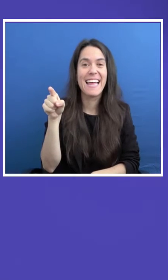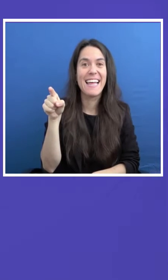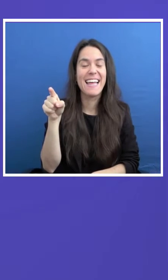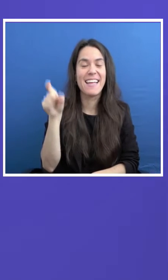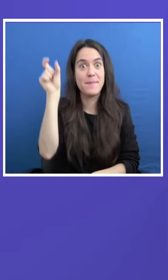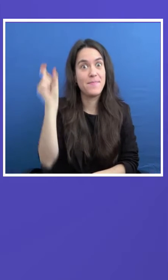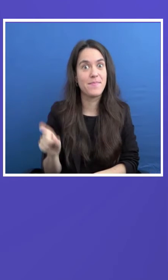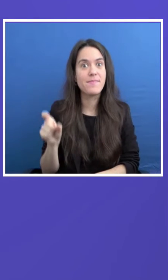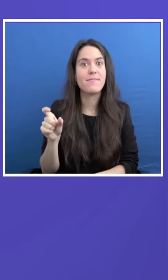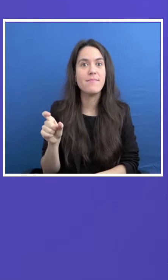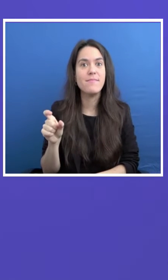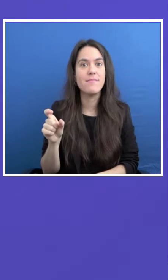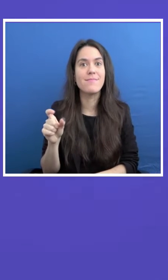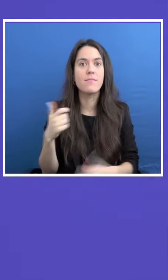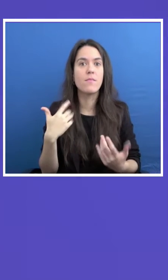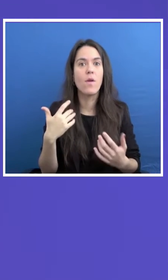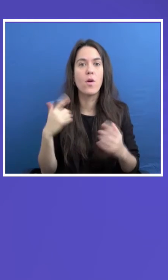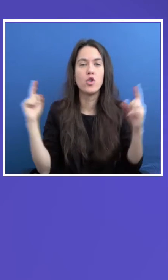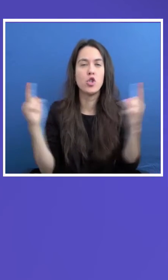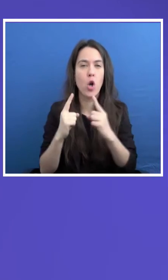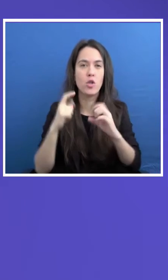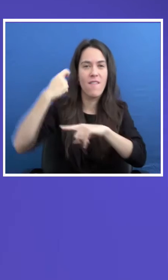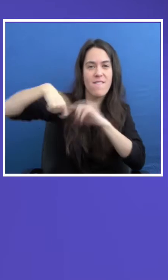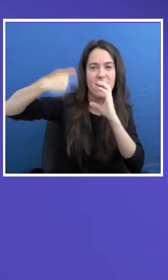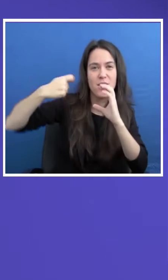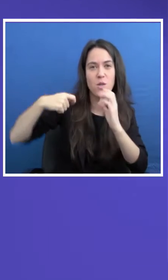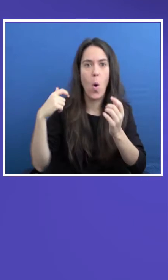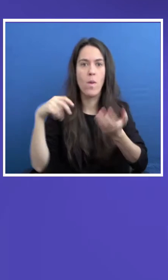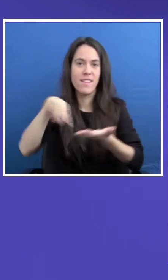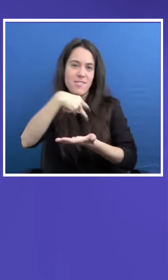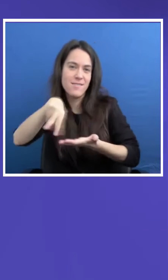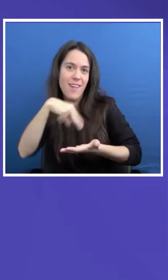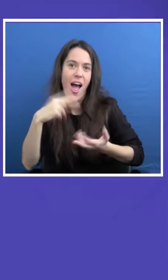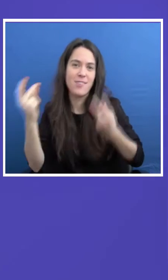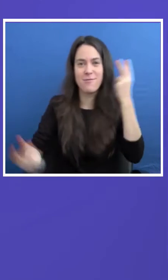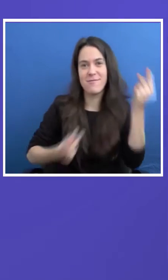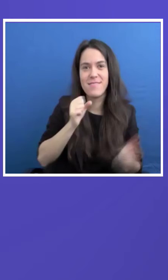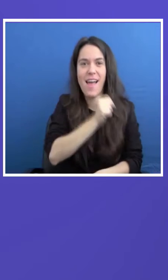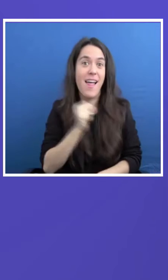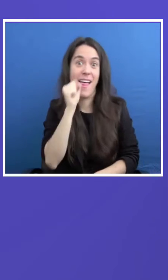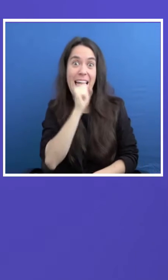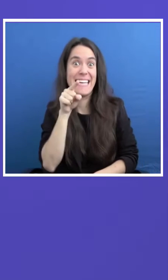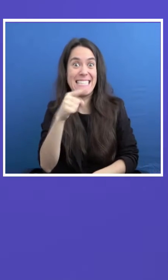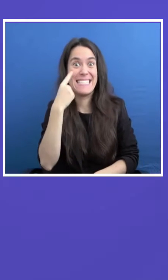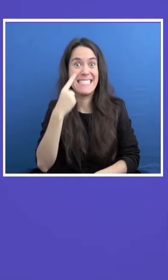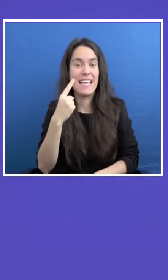mounting a video clip with a belly dancer, female belly dancer,